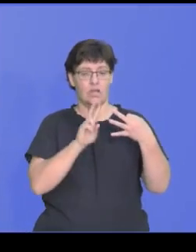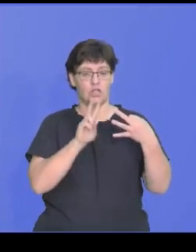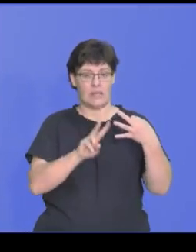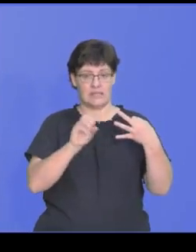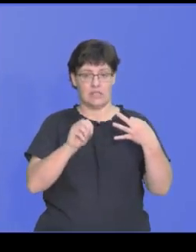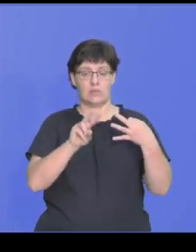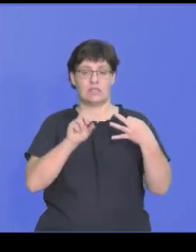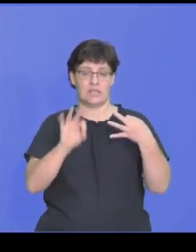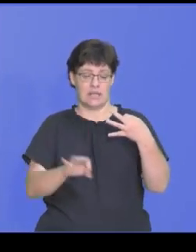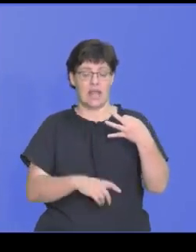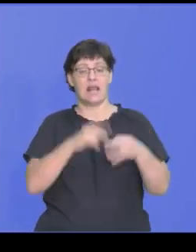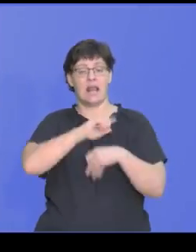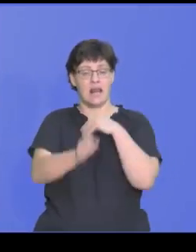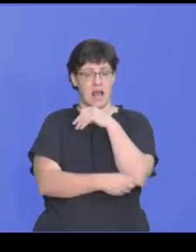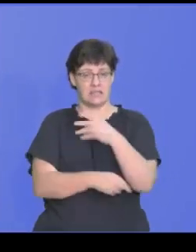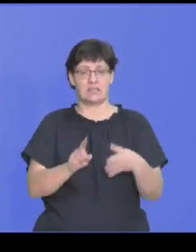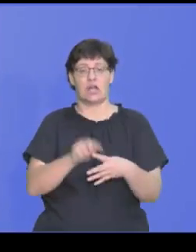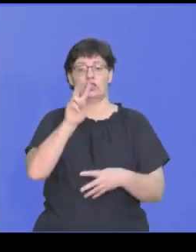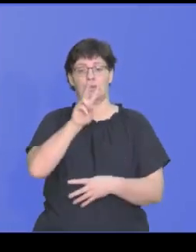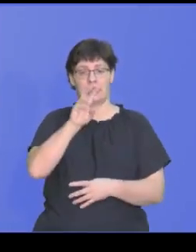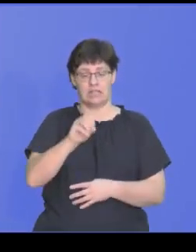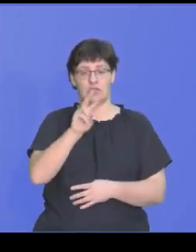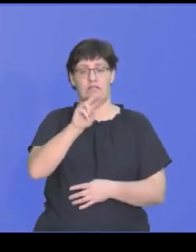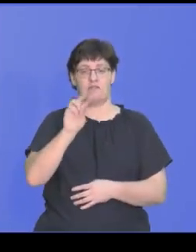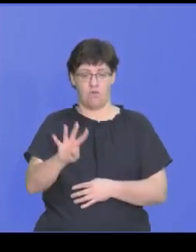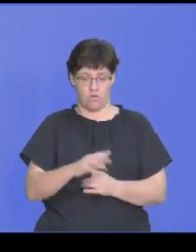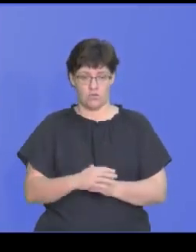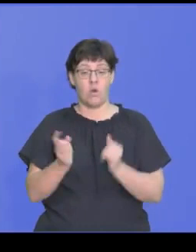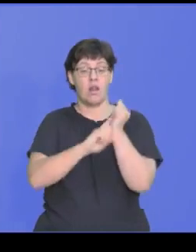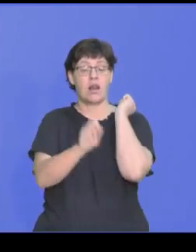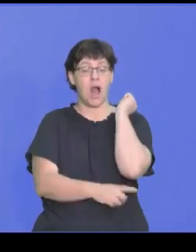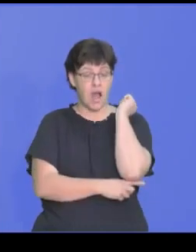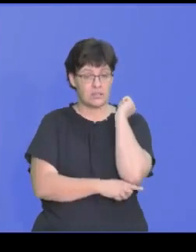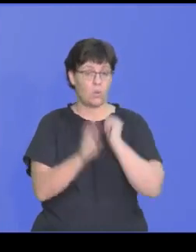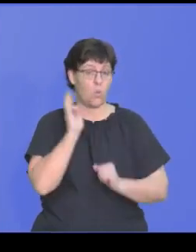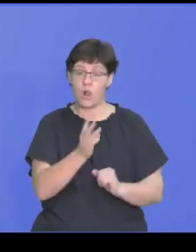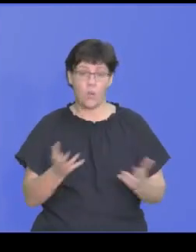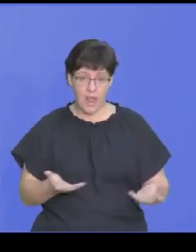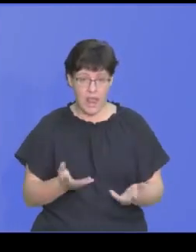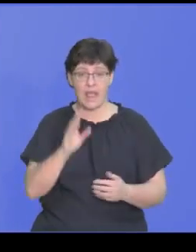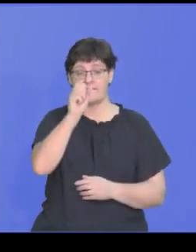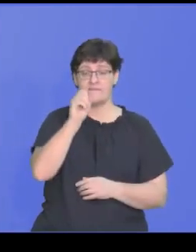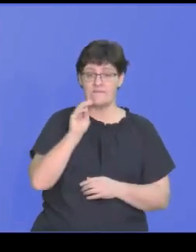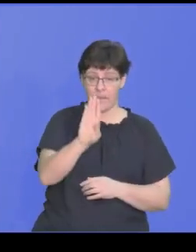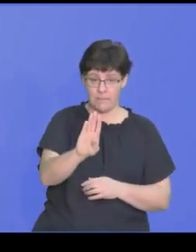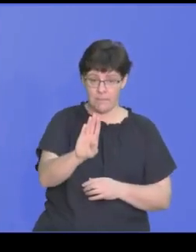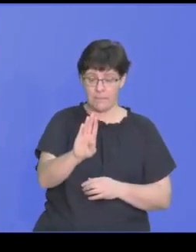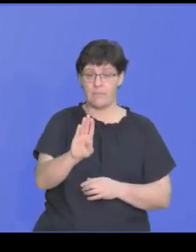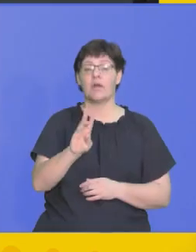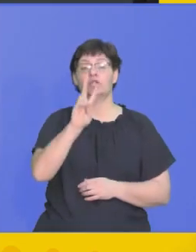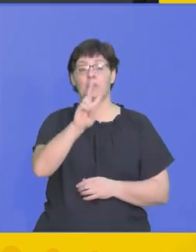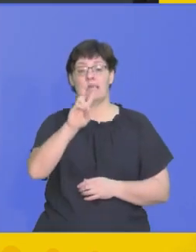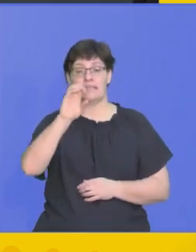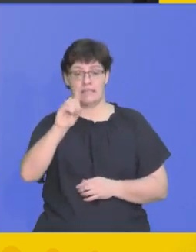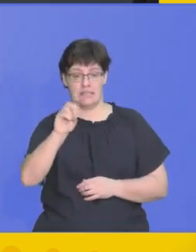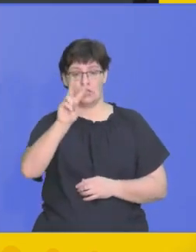payment will actually be in February 2024. I always like to break it down year by year.